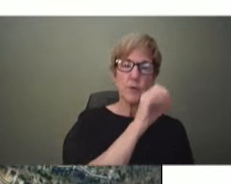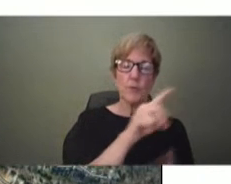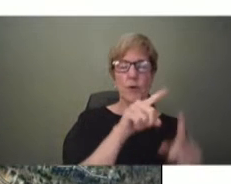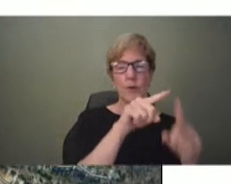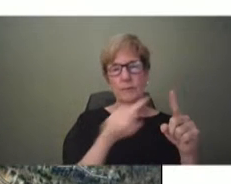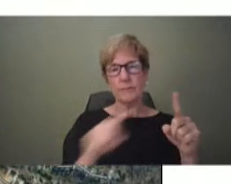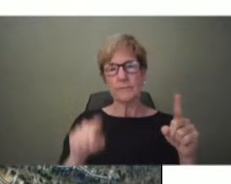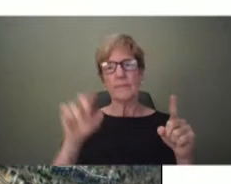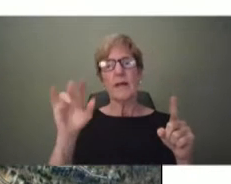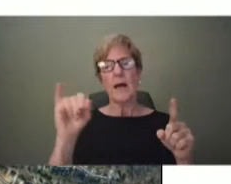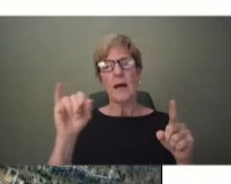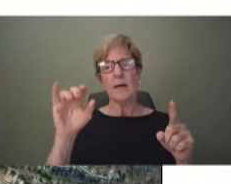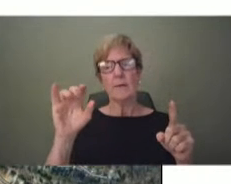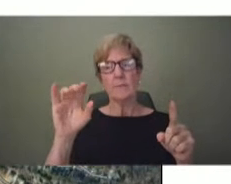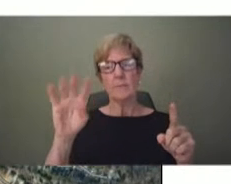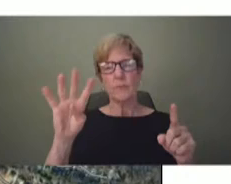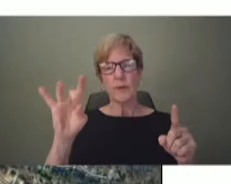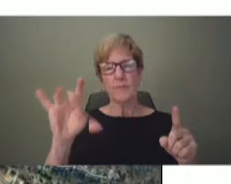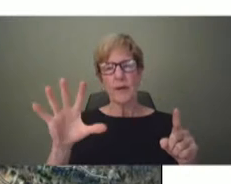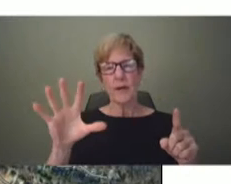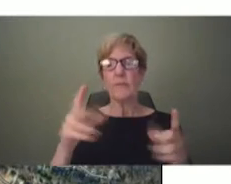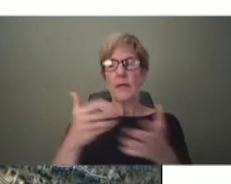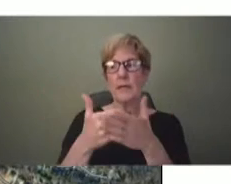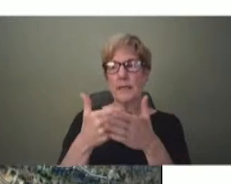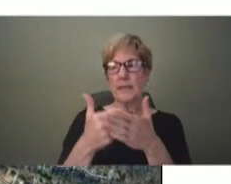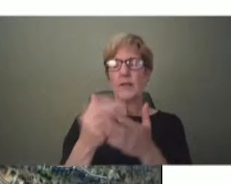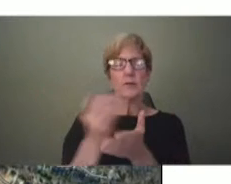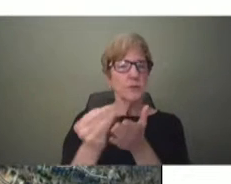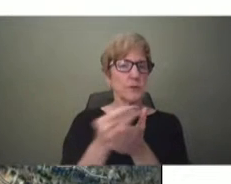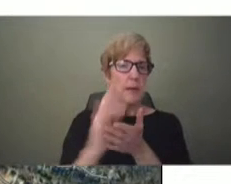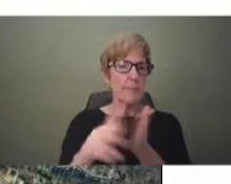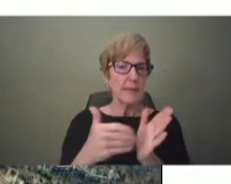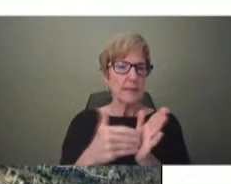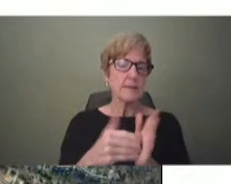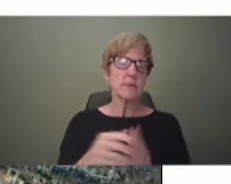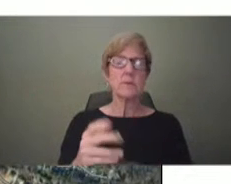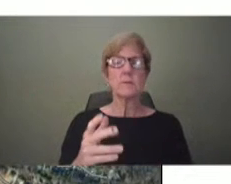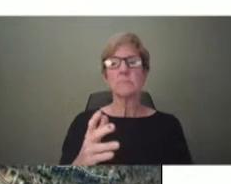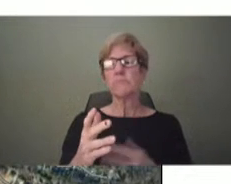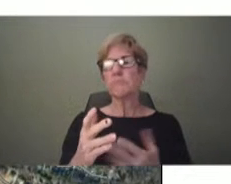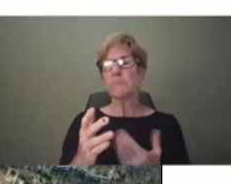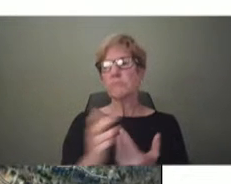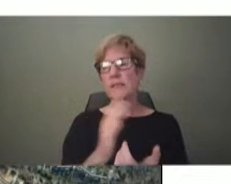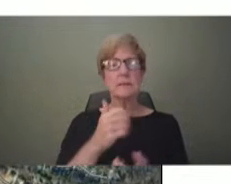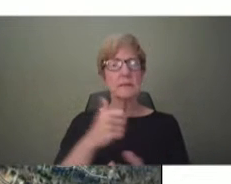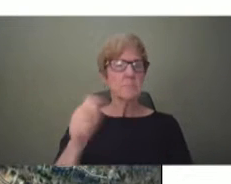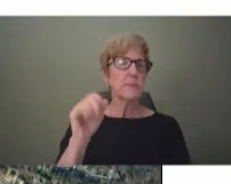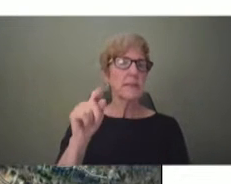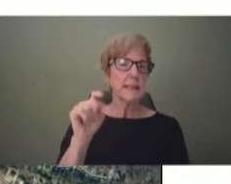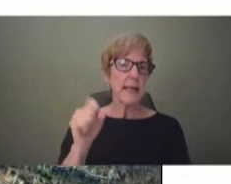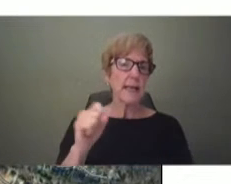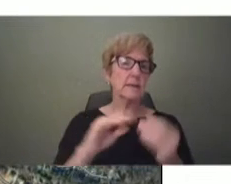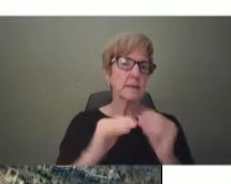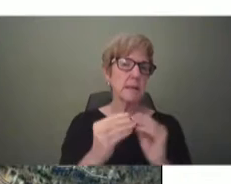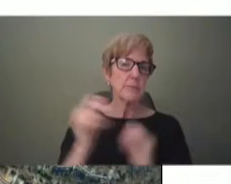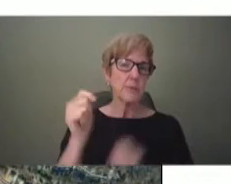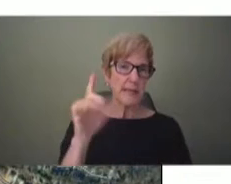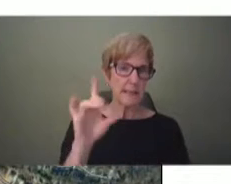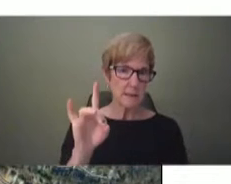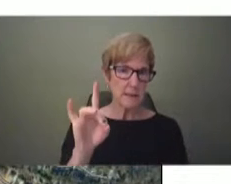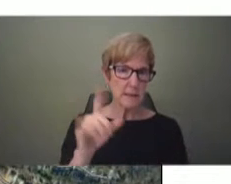close proximity to an existing retail shopping center good access to CATS bus route number 18 which then provides